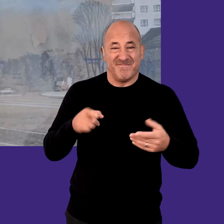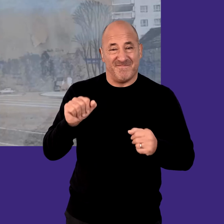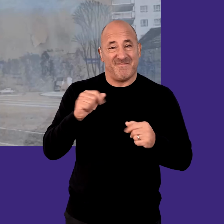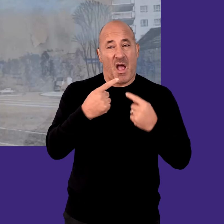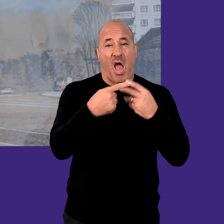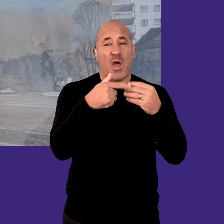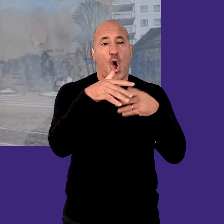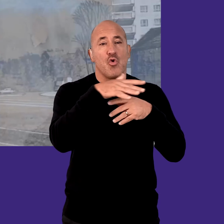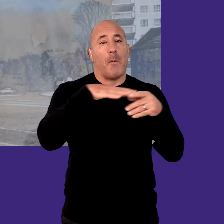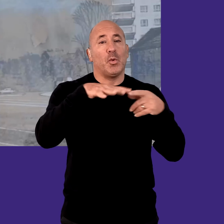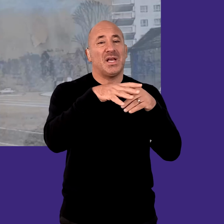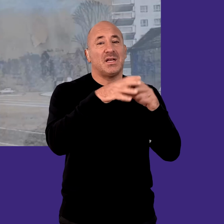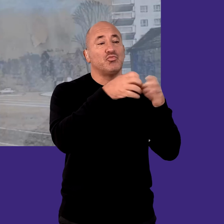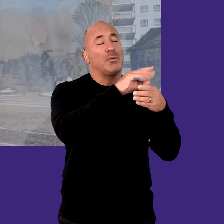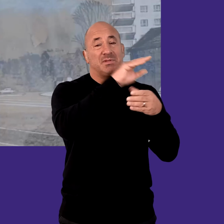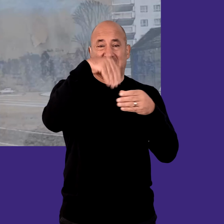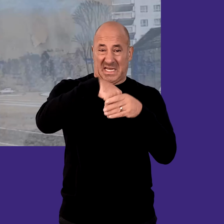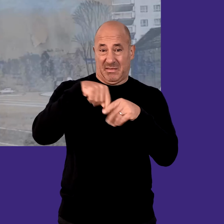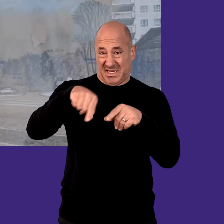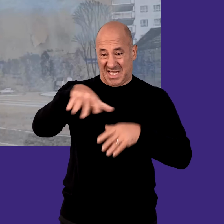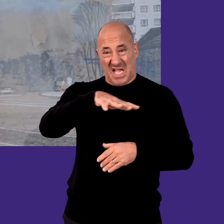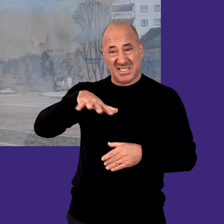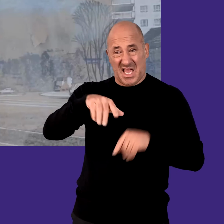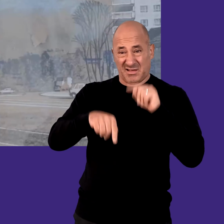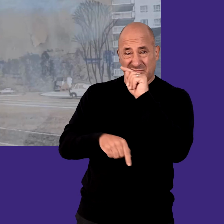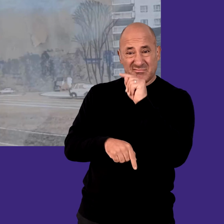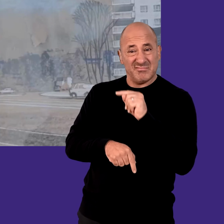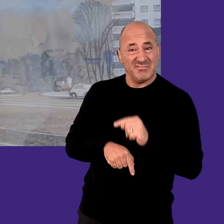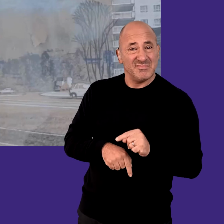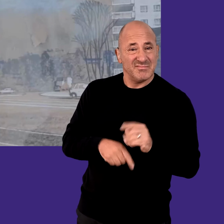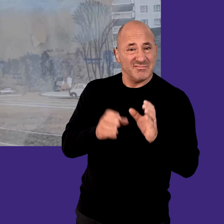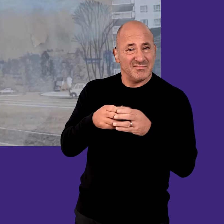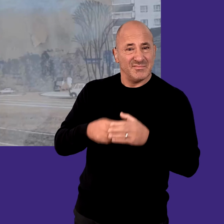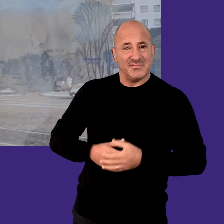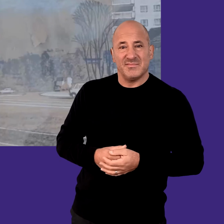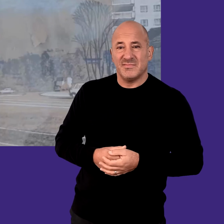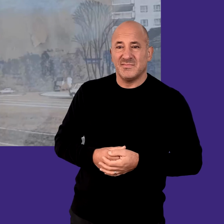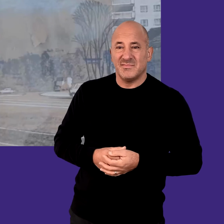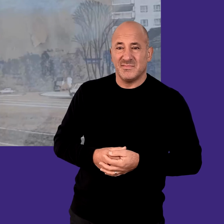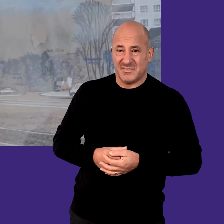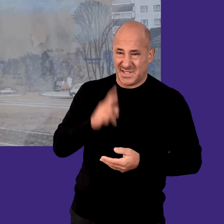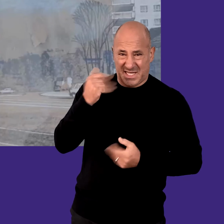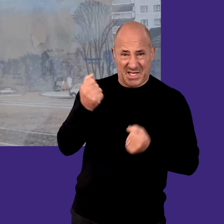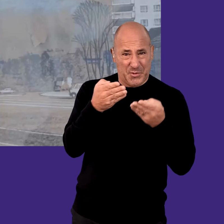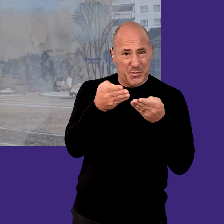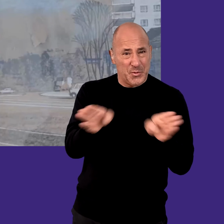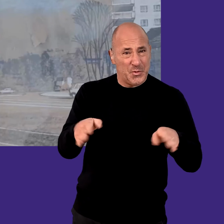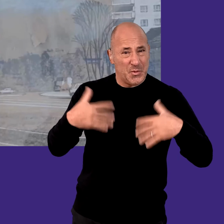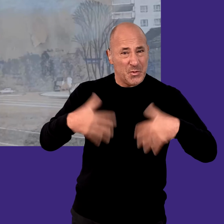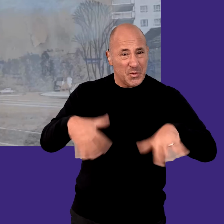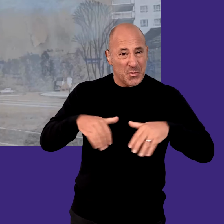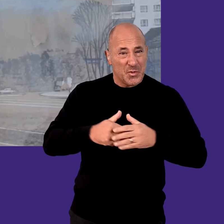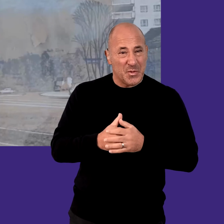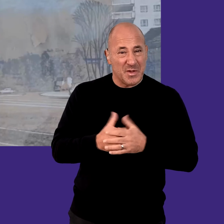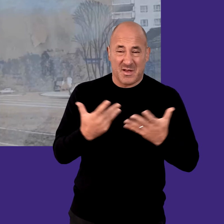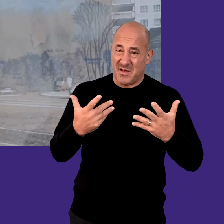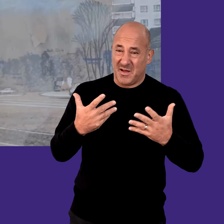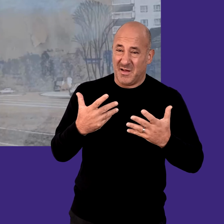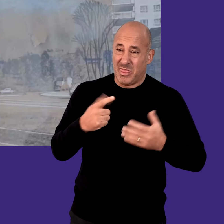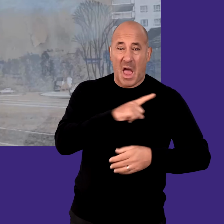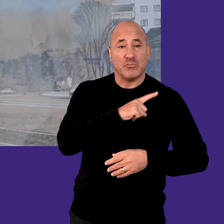So these are some of the other community groups that are based on the estate. As you can see, it's